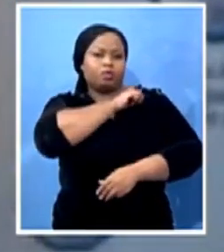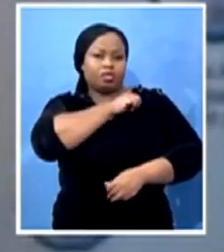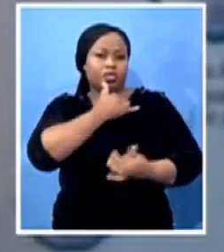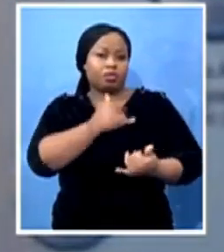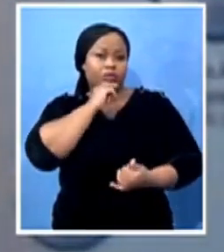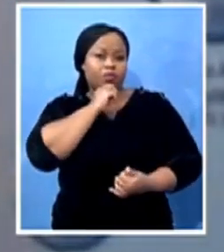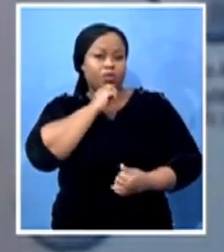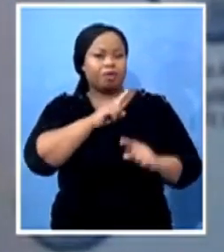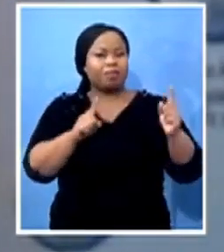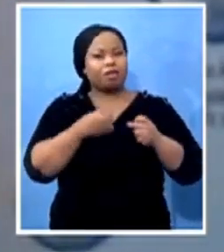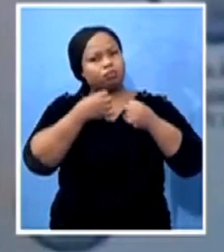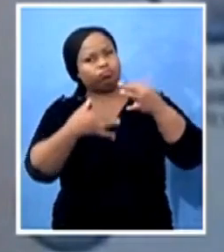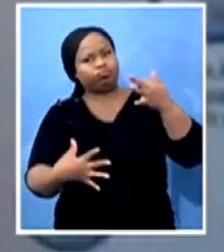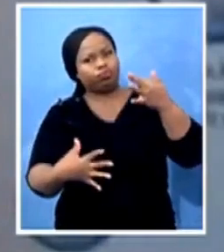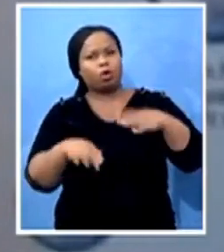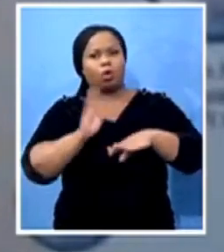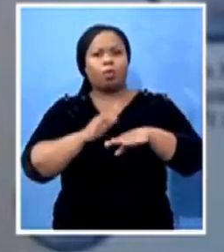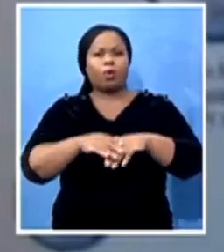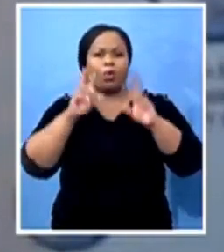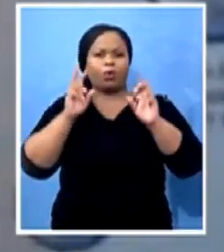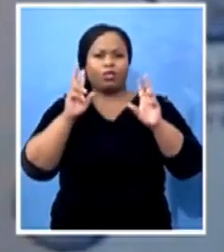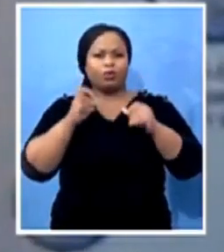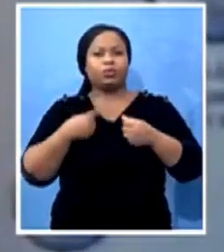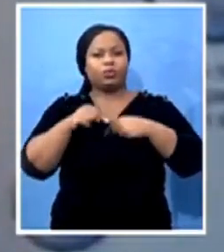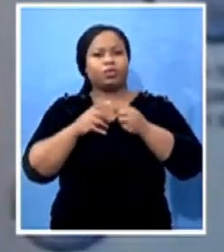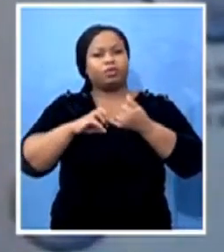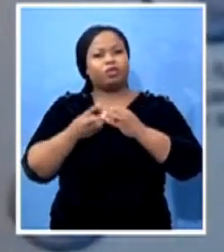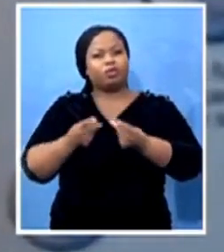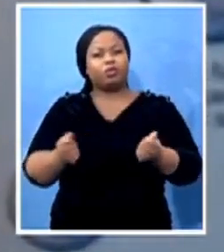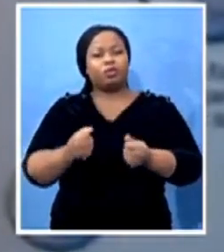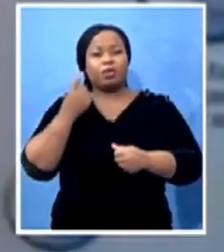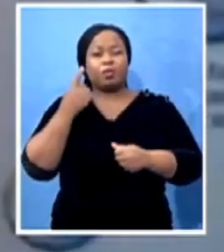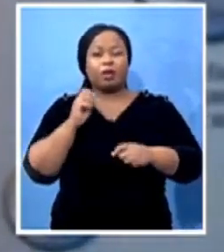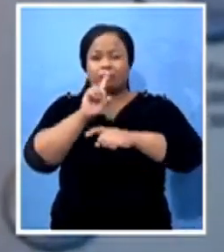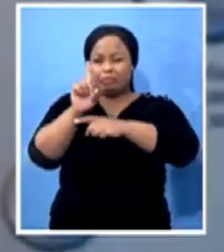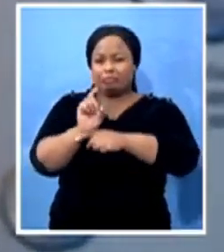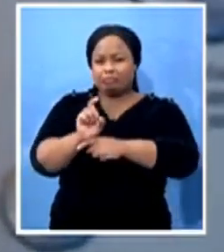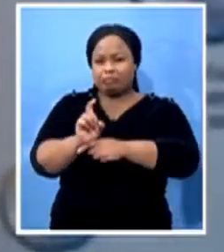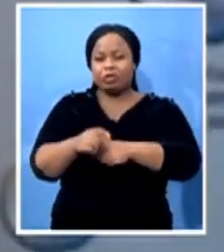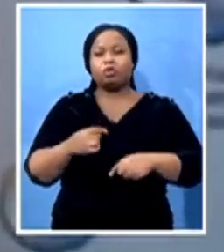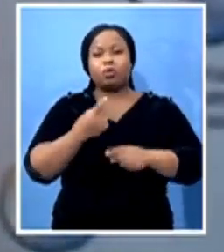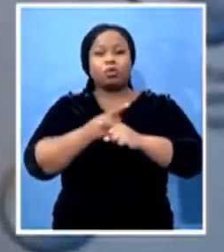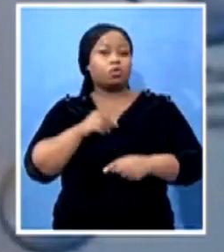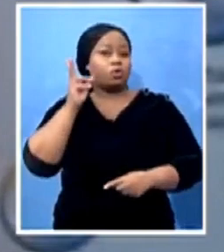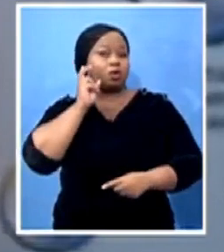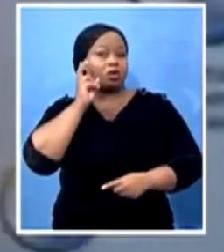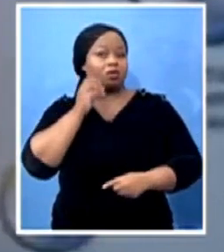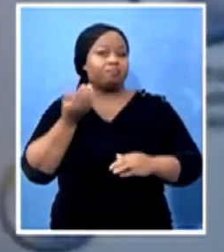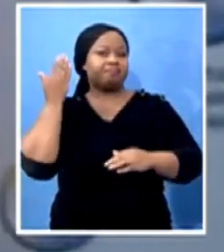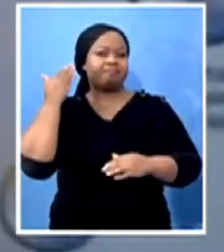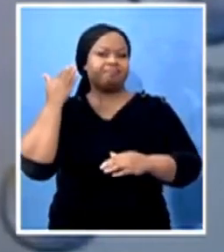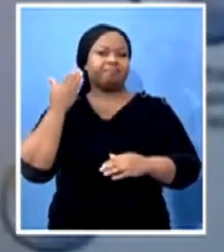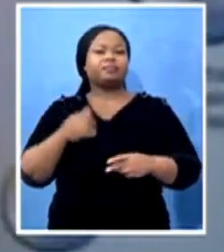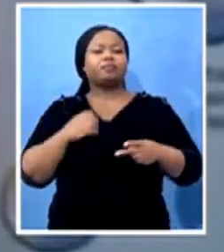that also need to be addressed. One of the pertinent questions also, you would have heard over the past couple of days or so